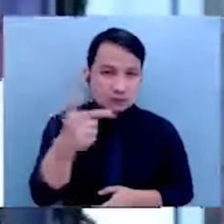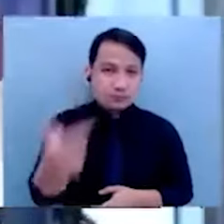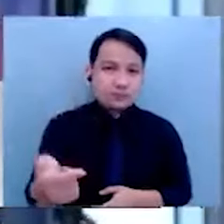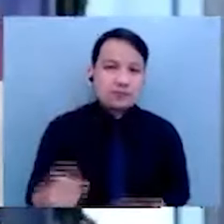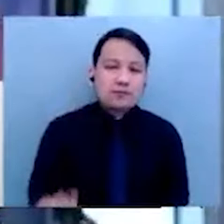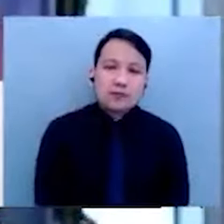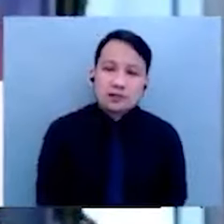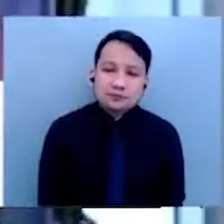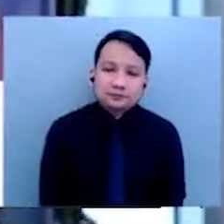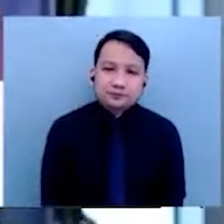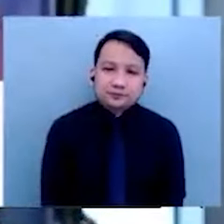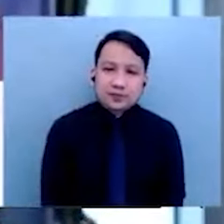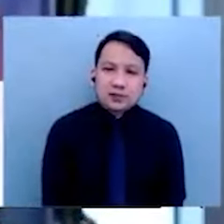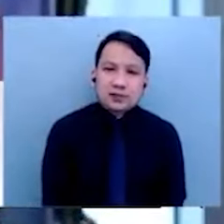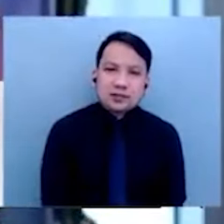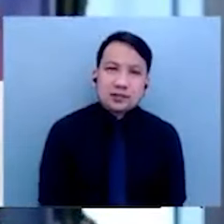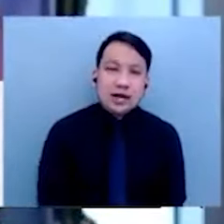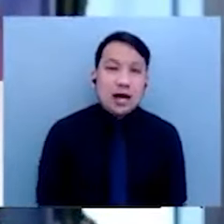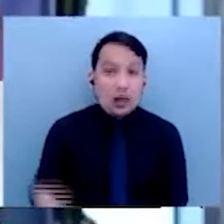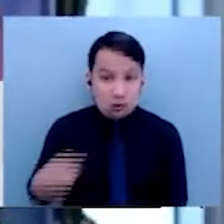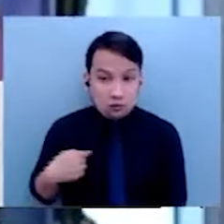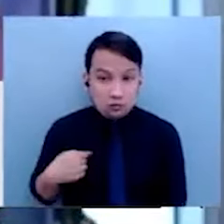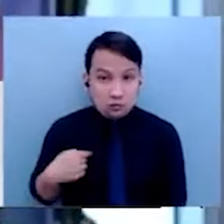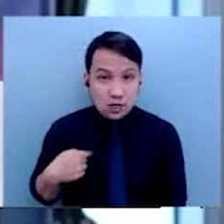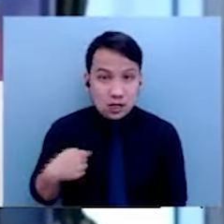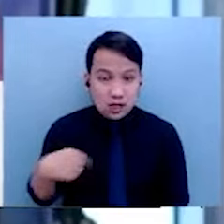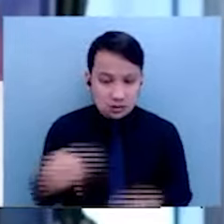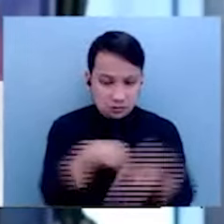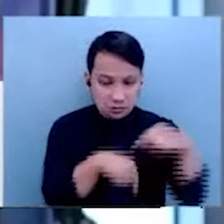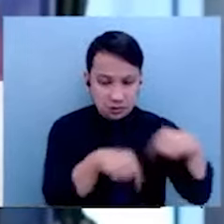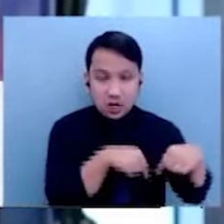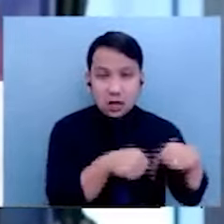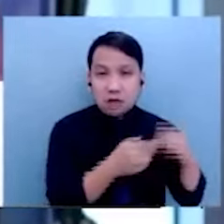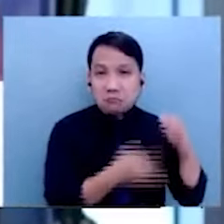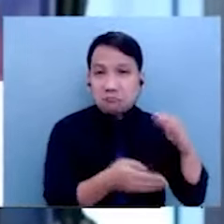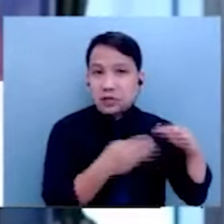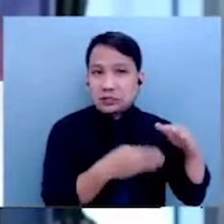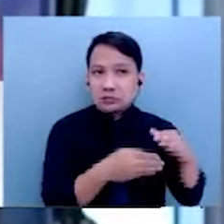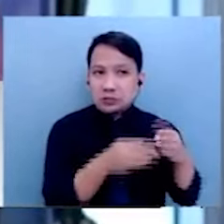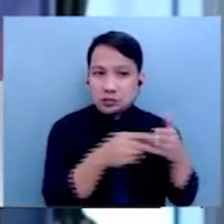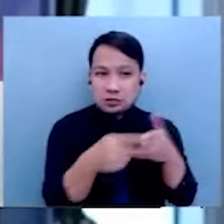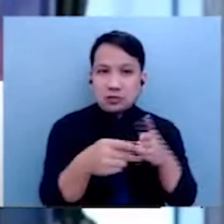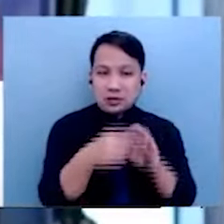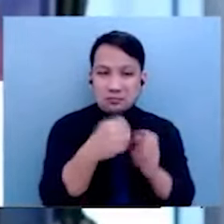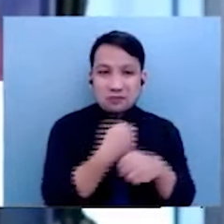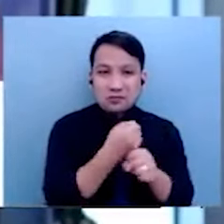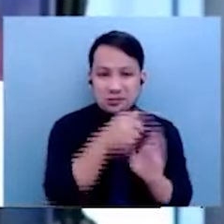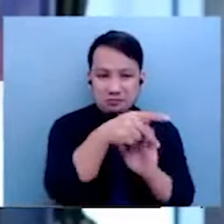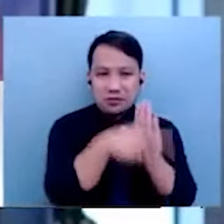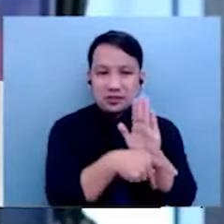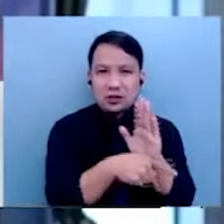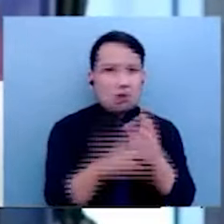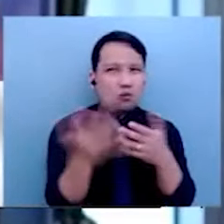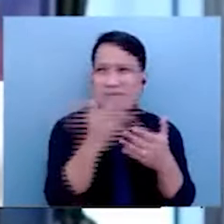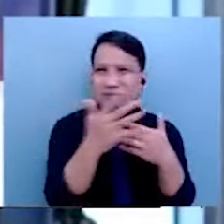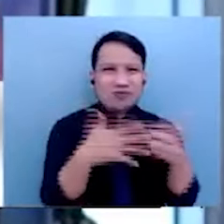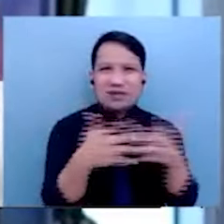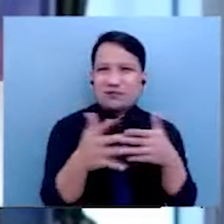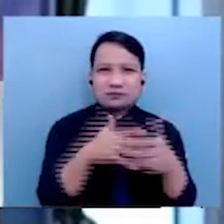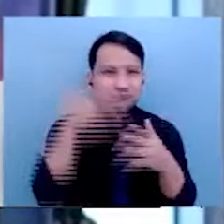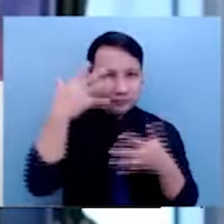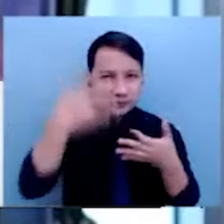Mabalik ako doon sa pinaka-basic na guidelines ko na sinusunod. Ano? Paggawa ng policy decision o mas anong decision,